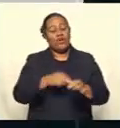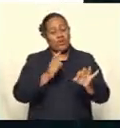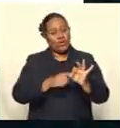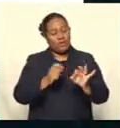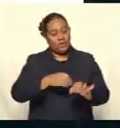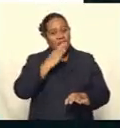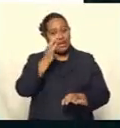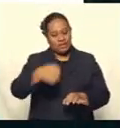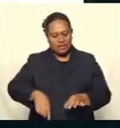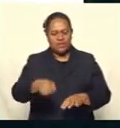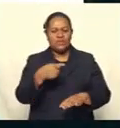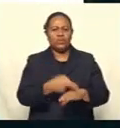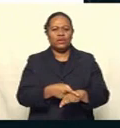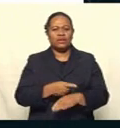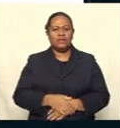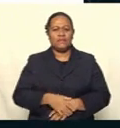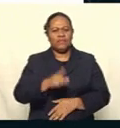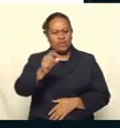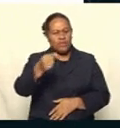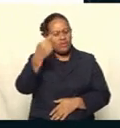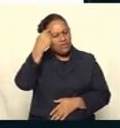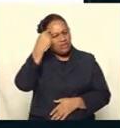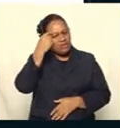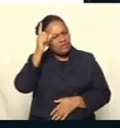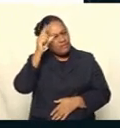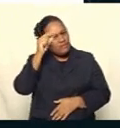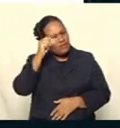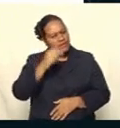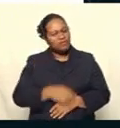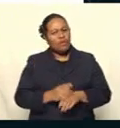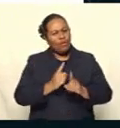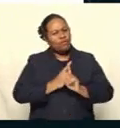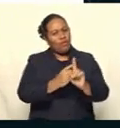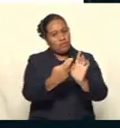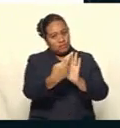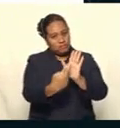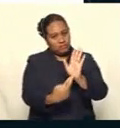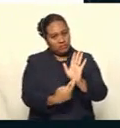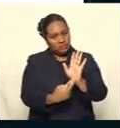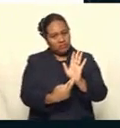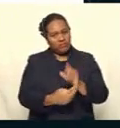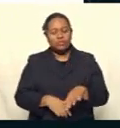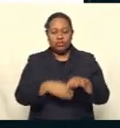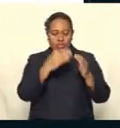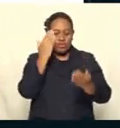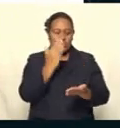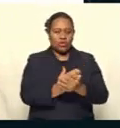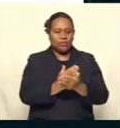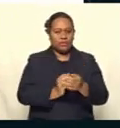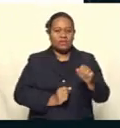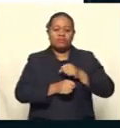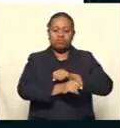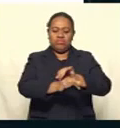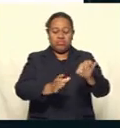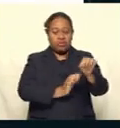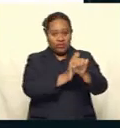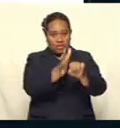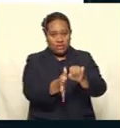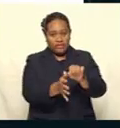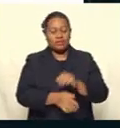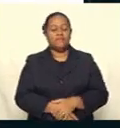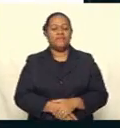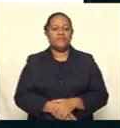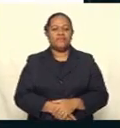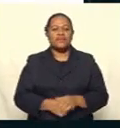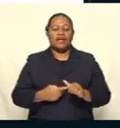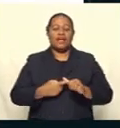question, this week we are asking, do you think Fijians are abiding by restrictions to curb the spread of COVID-19? Visit our FBC News